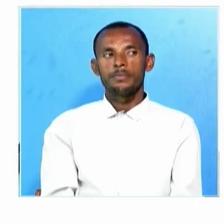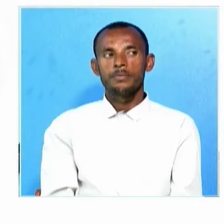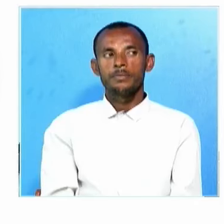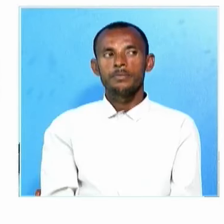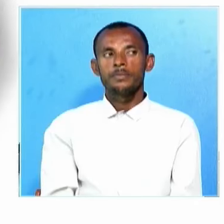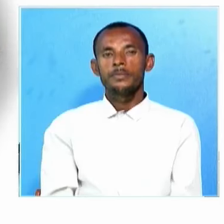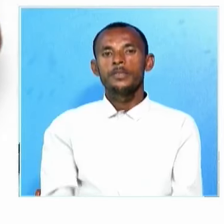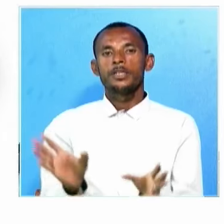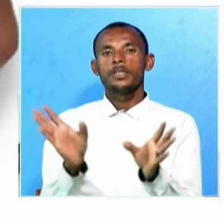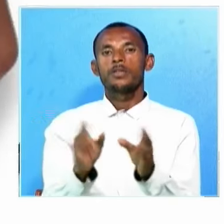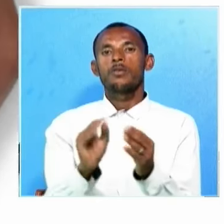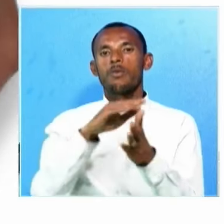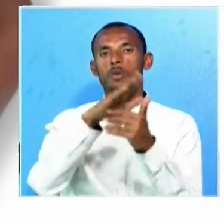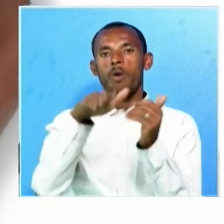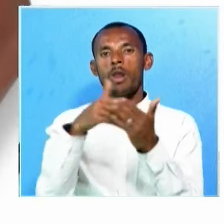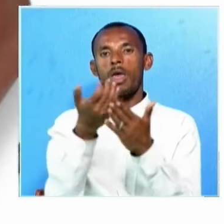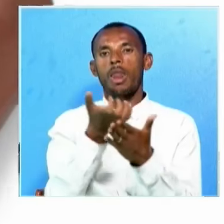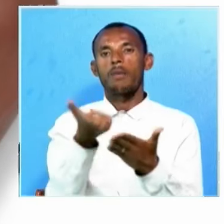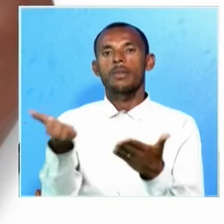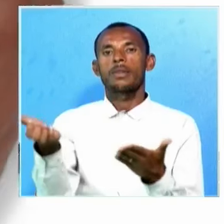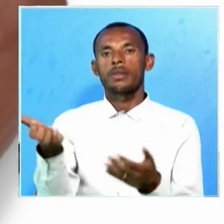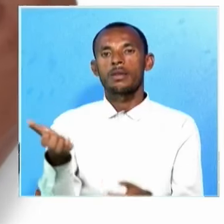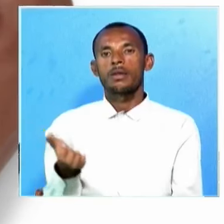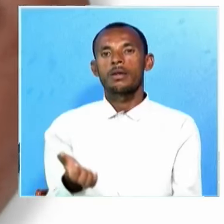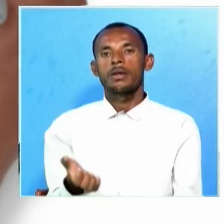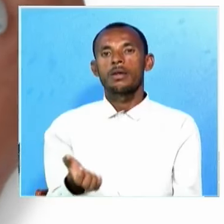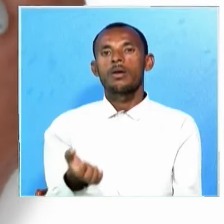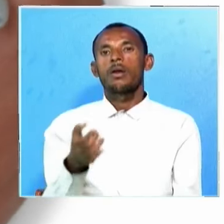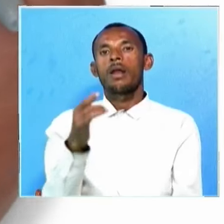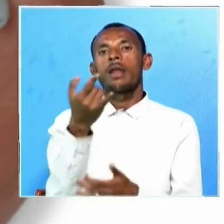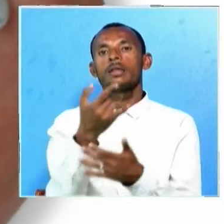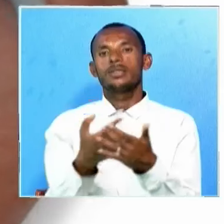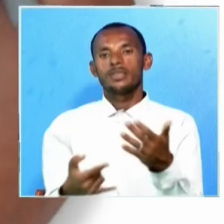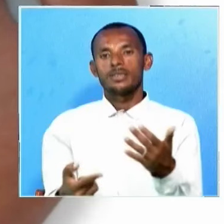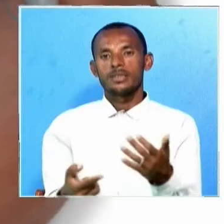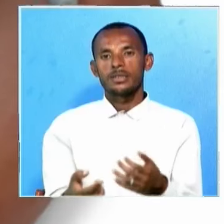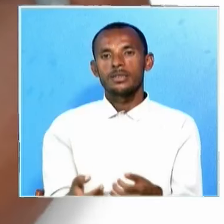the set of all elements, or list